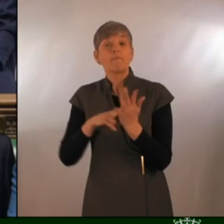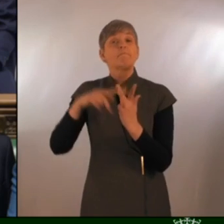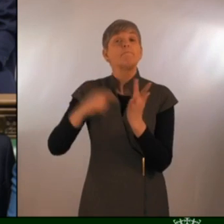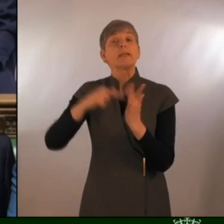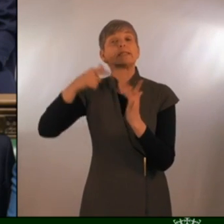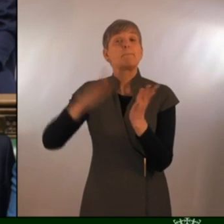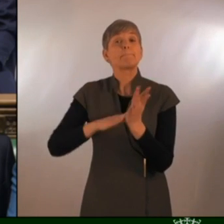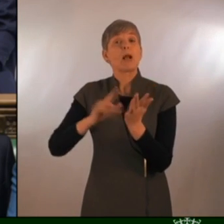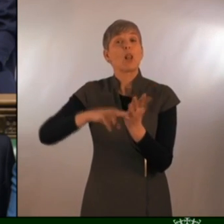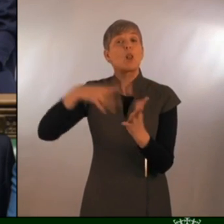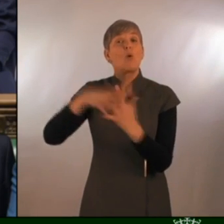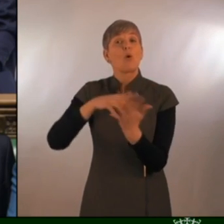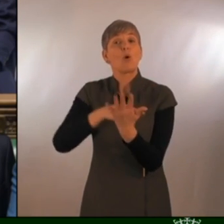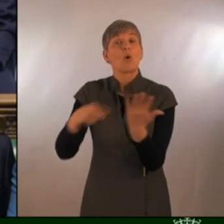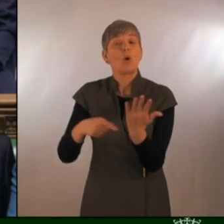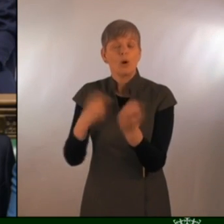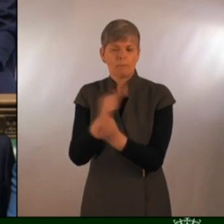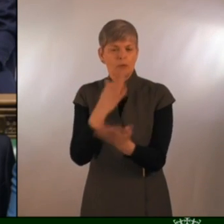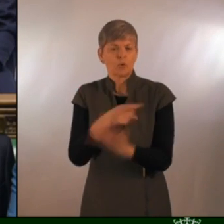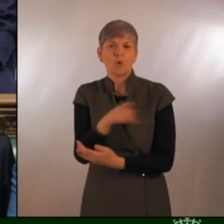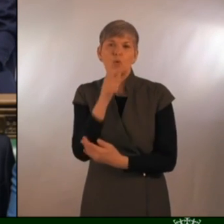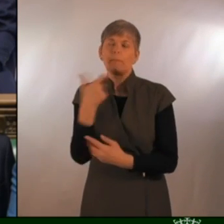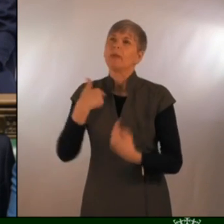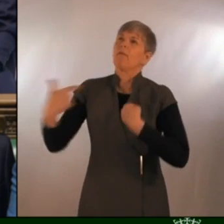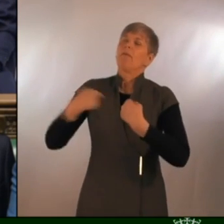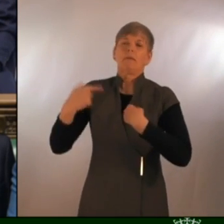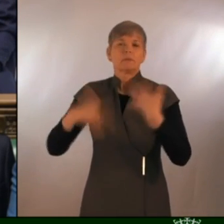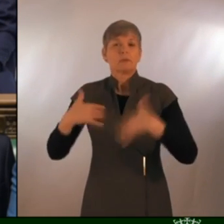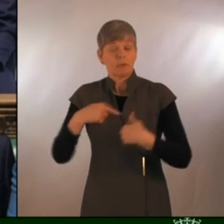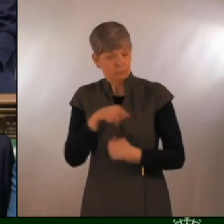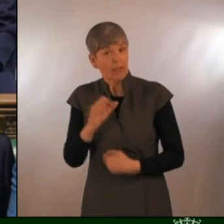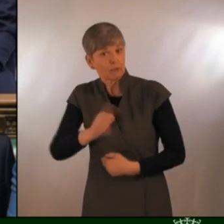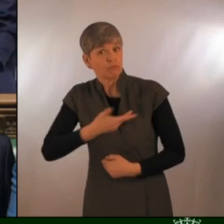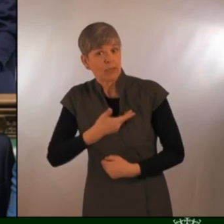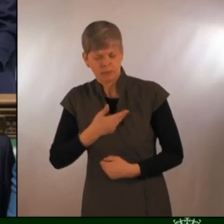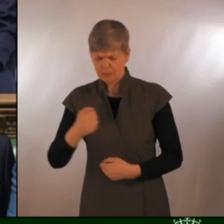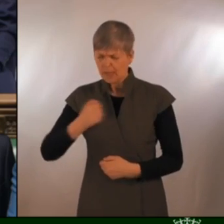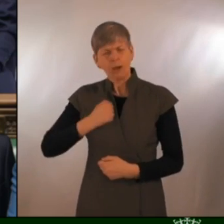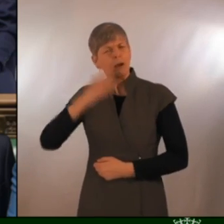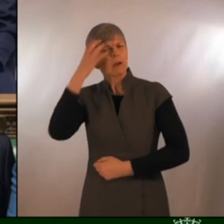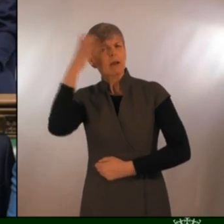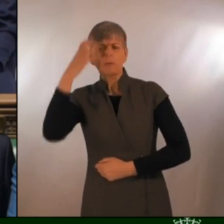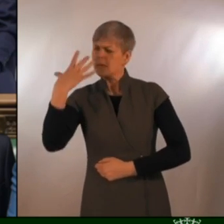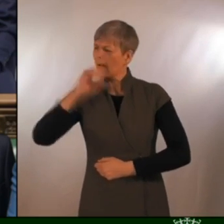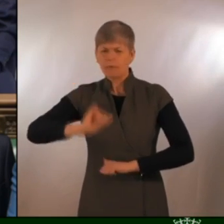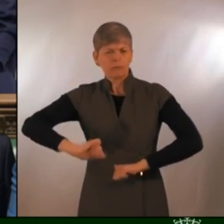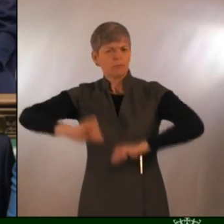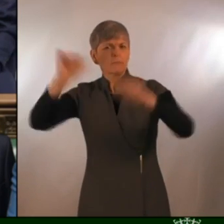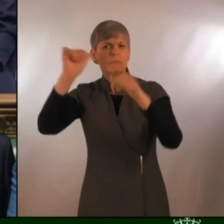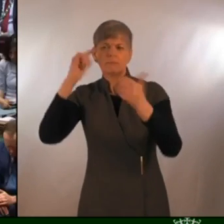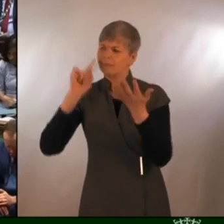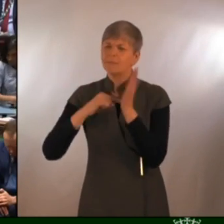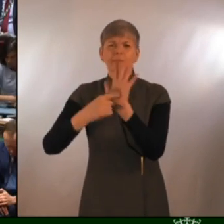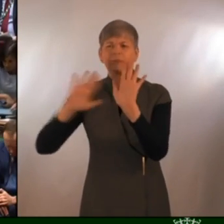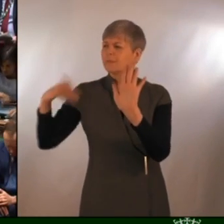to guarantee victims' rights. And this government has an outstanding record of tackling violence against women and